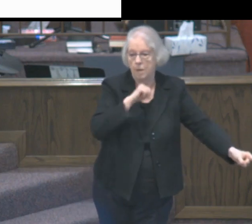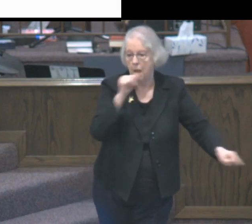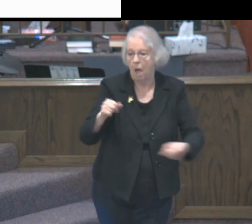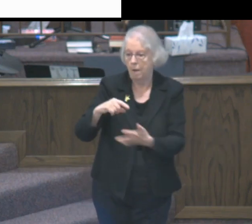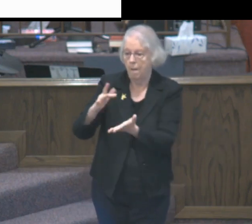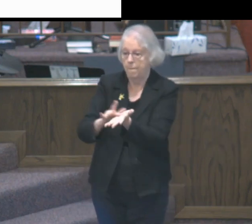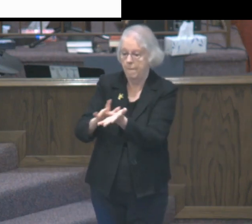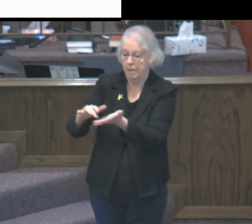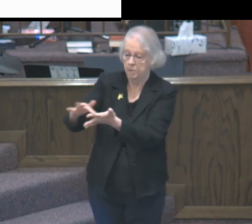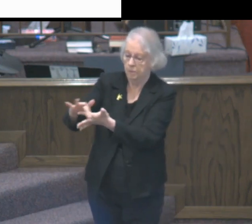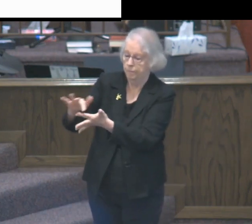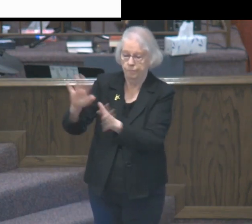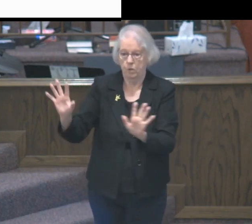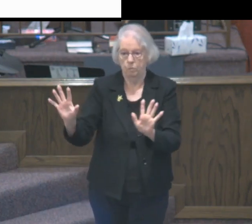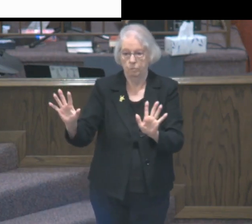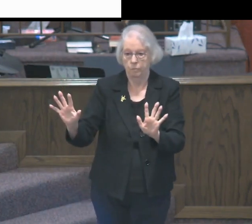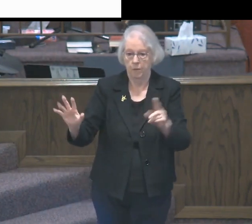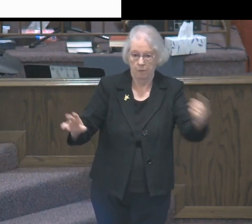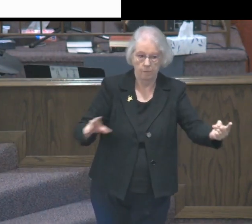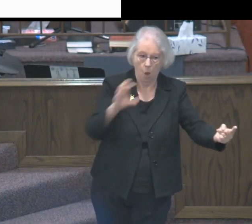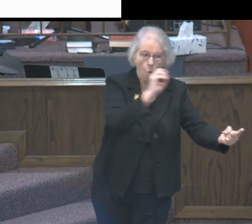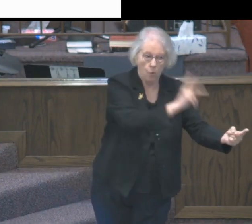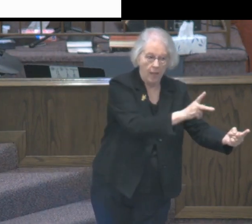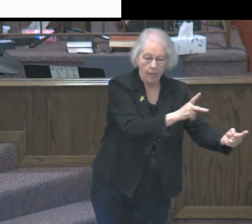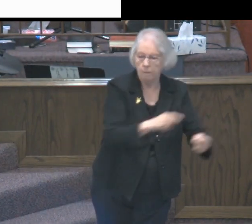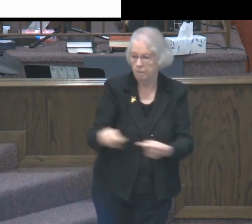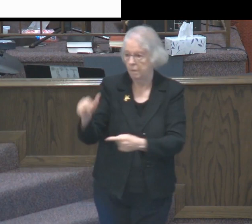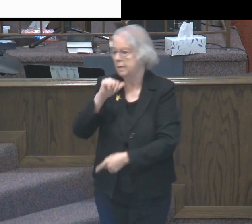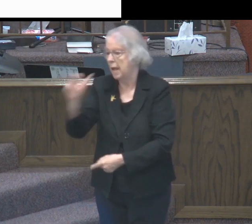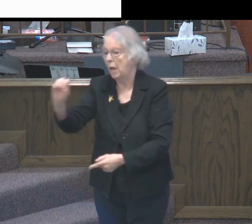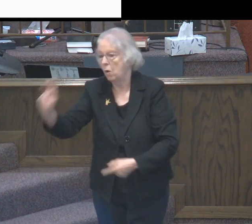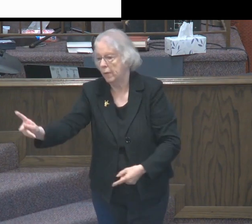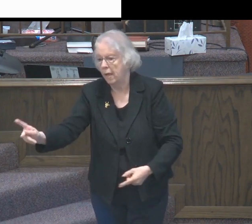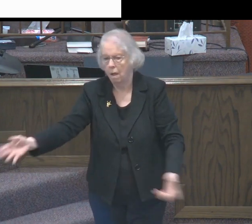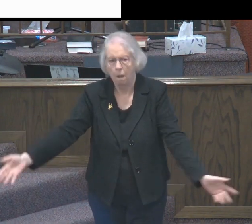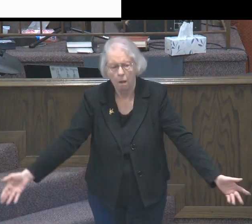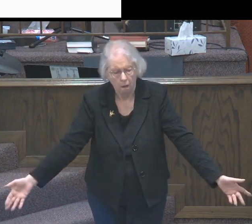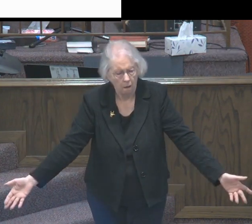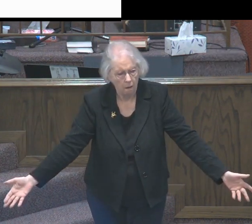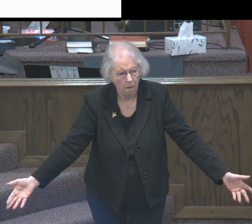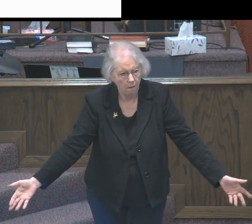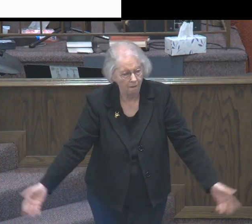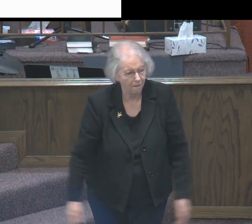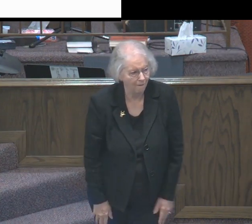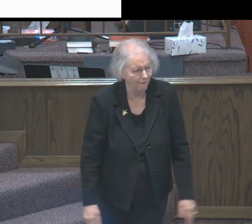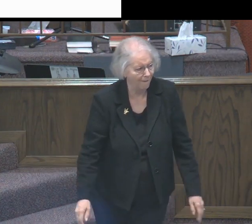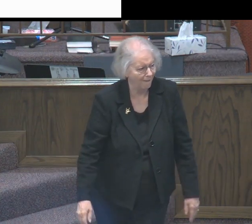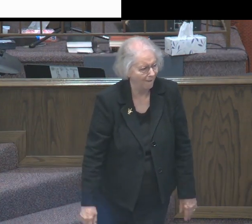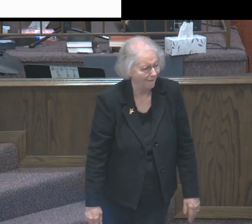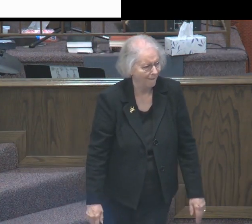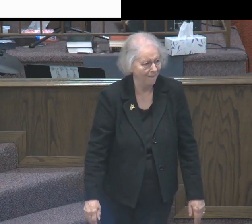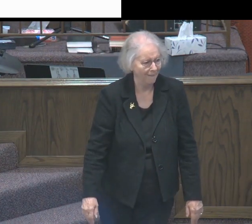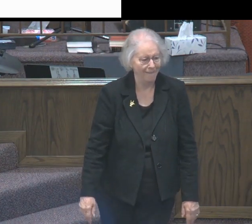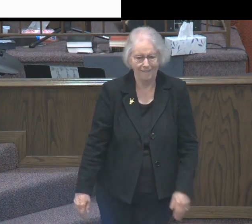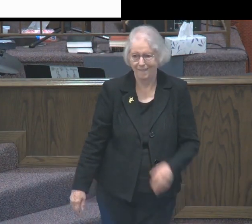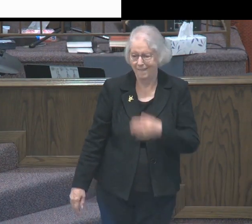Because putting the Band-Aid on it just made it okay for right now, but if you washed it out and you put Neosporin on it, then that was doing